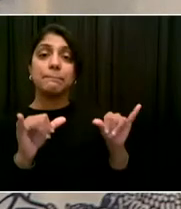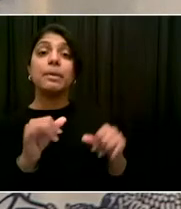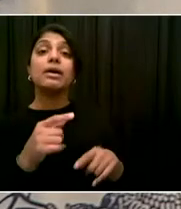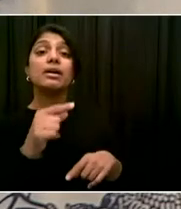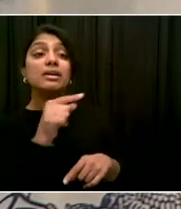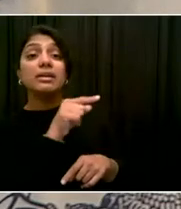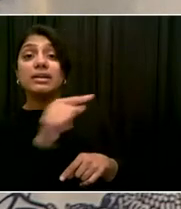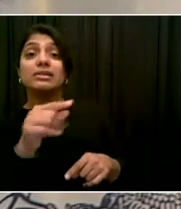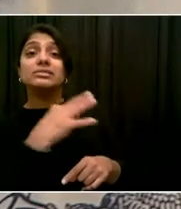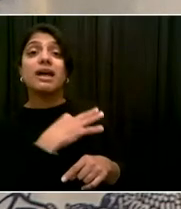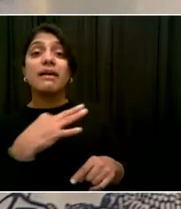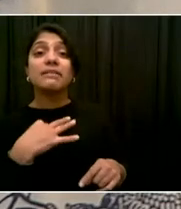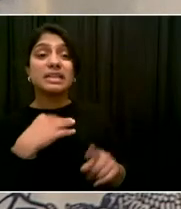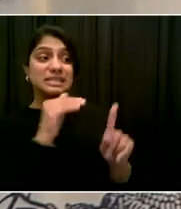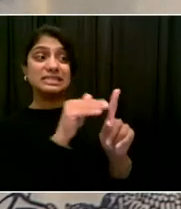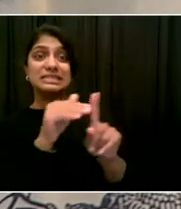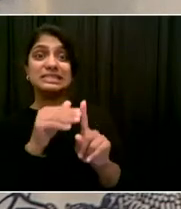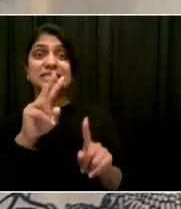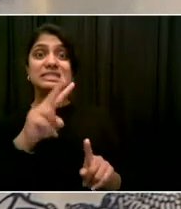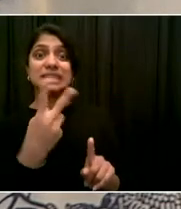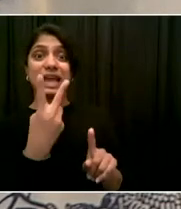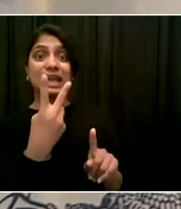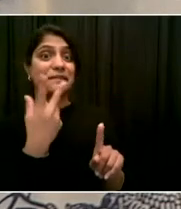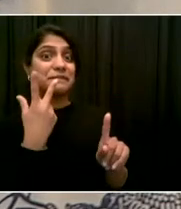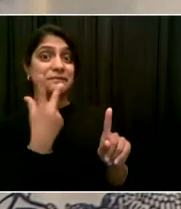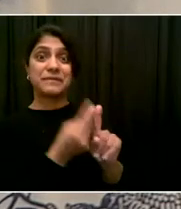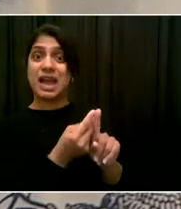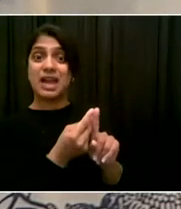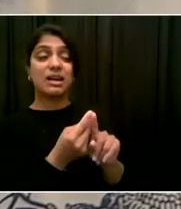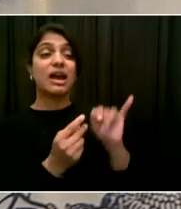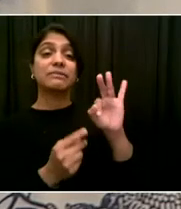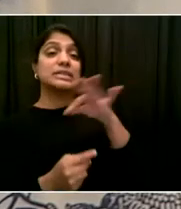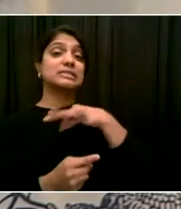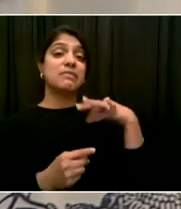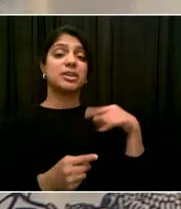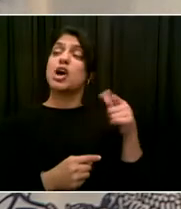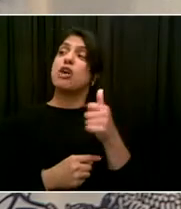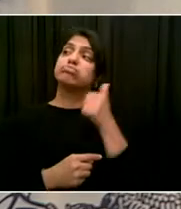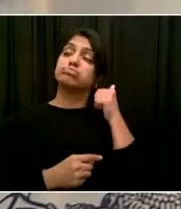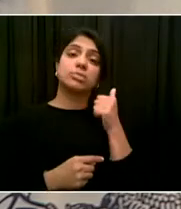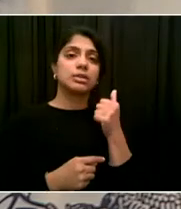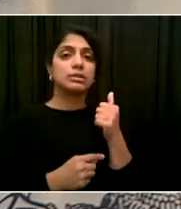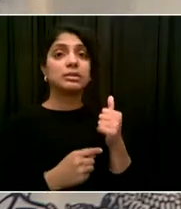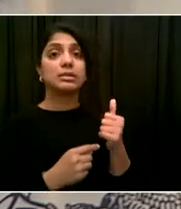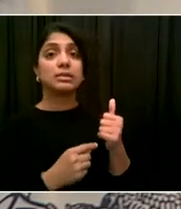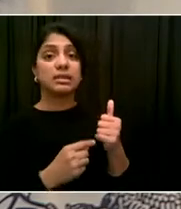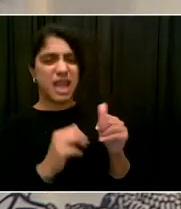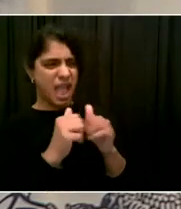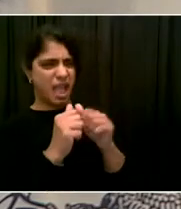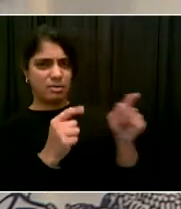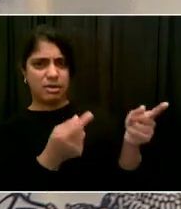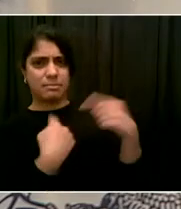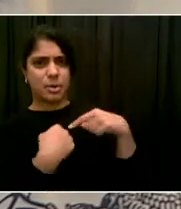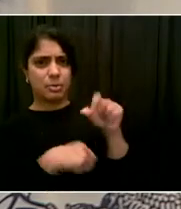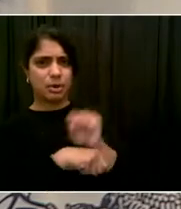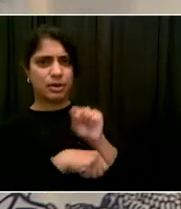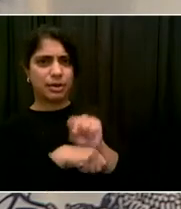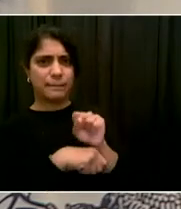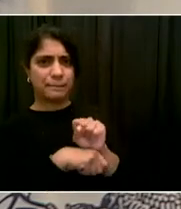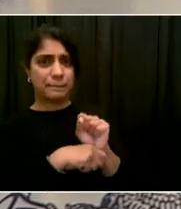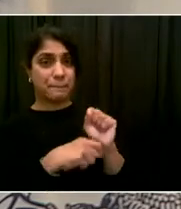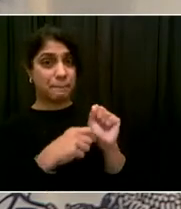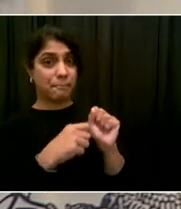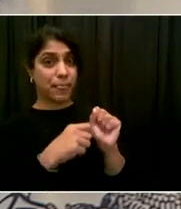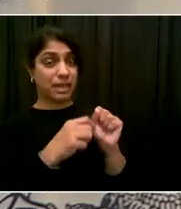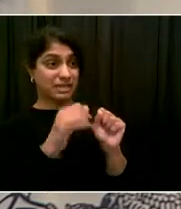same level of due diligence is being done by the DOE. Yeah, Elizabeth, this is something that's been across, thank